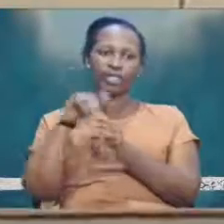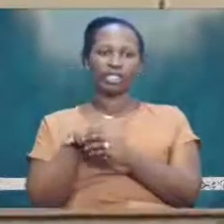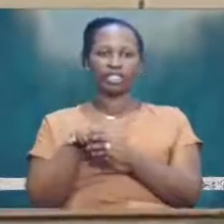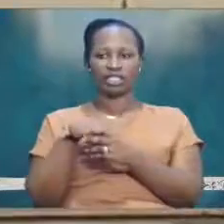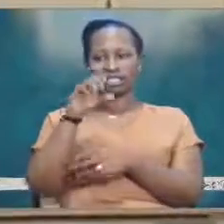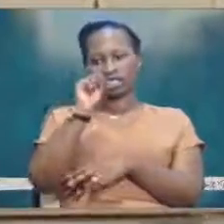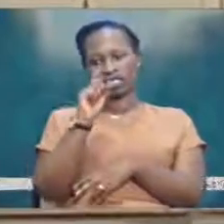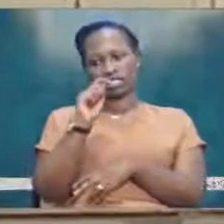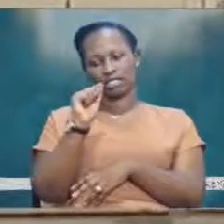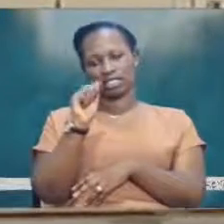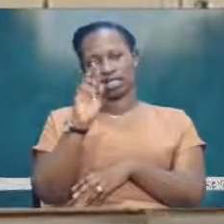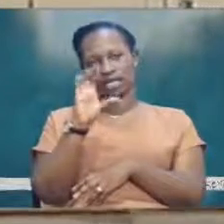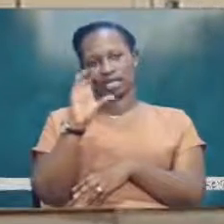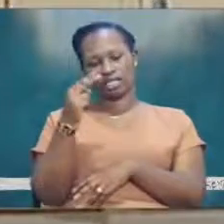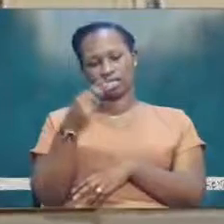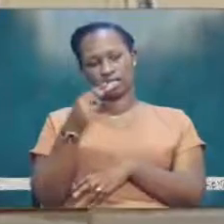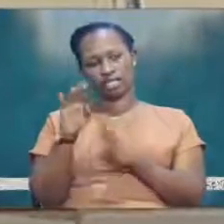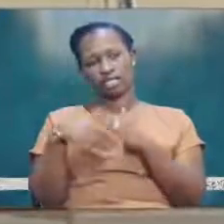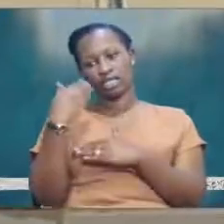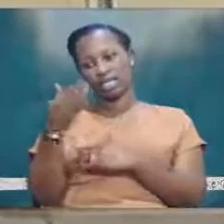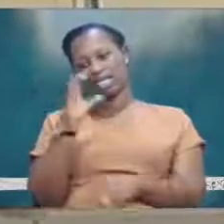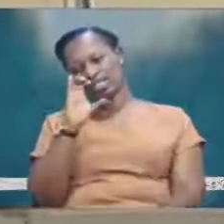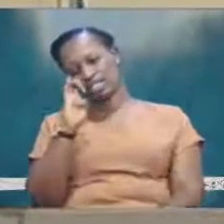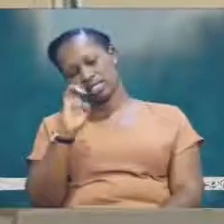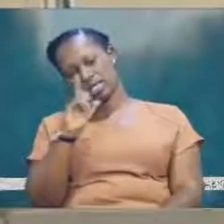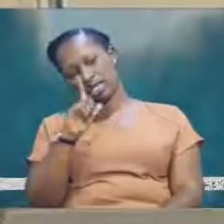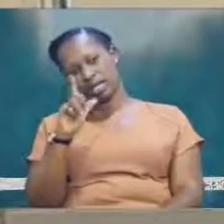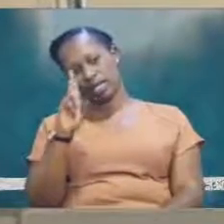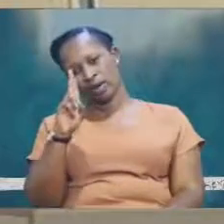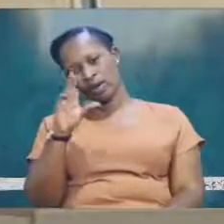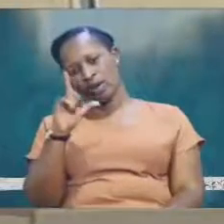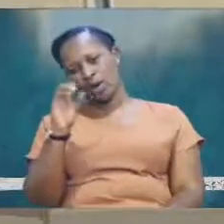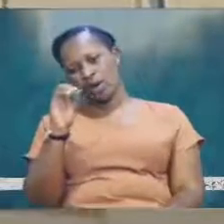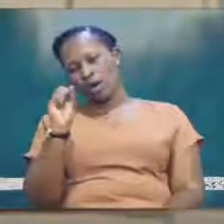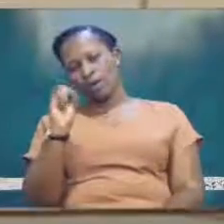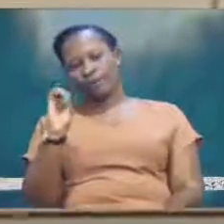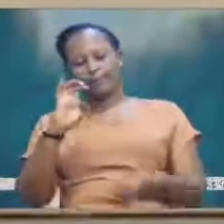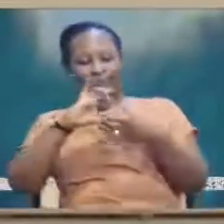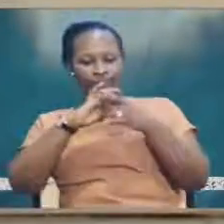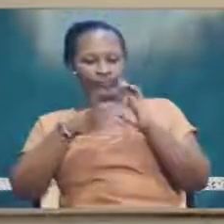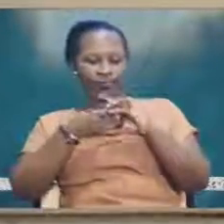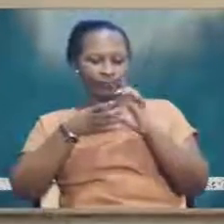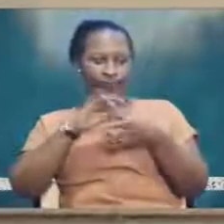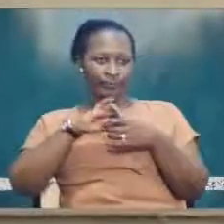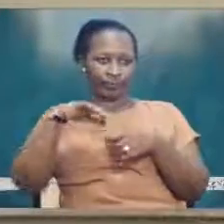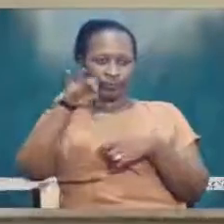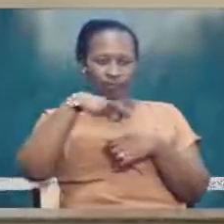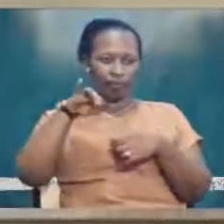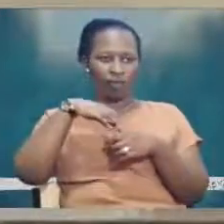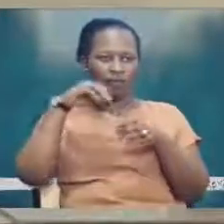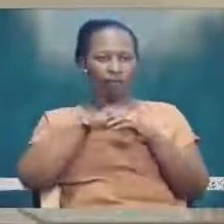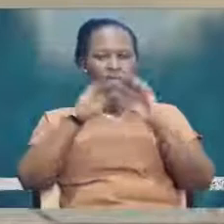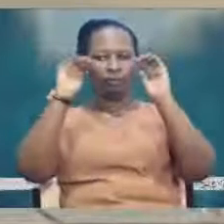starch. Then, cellulose is a complex sugar we find in